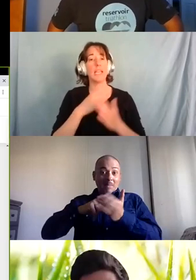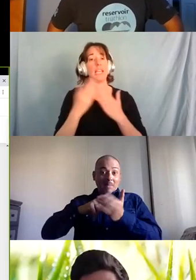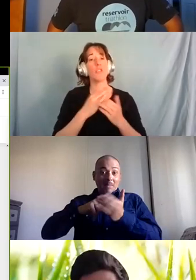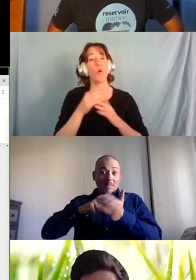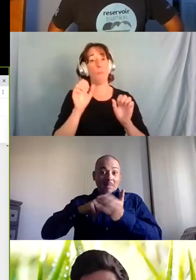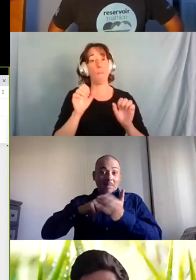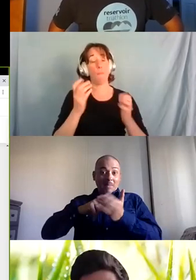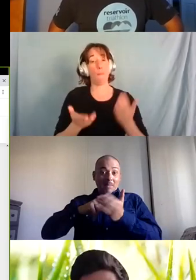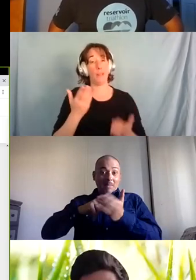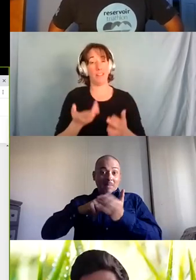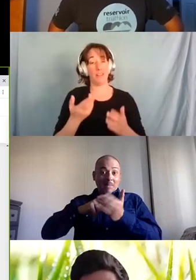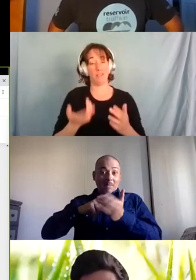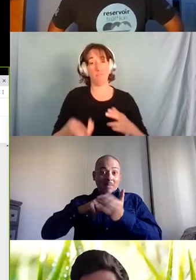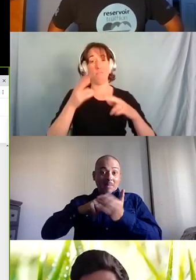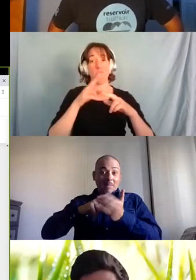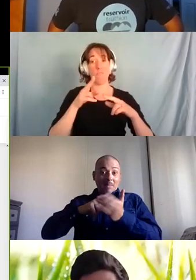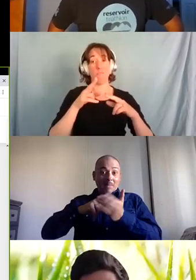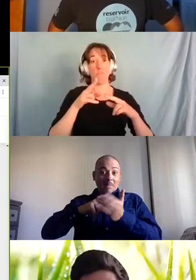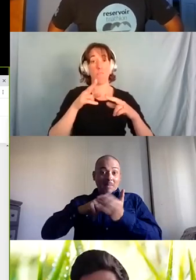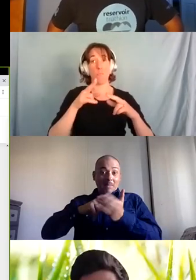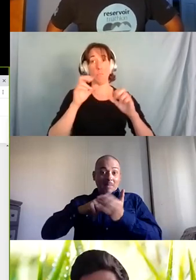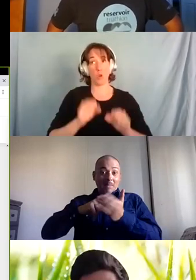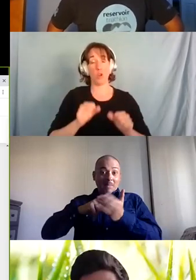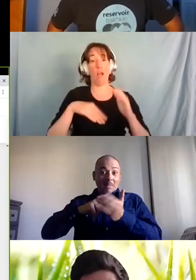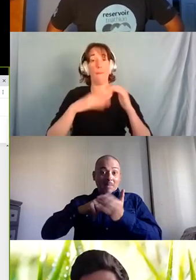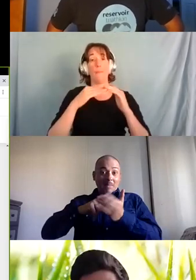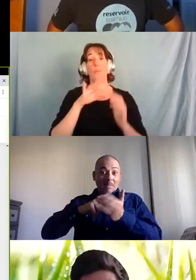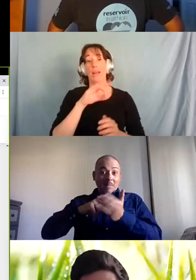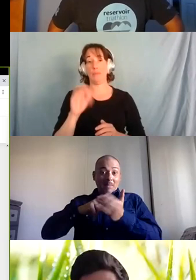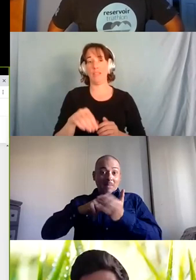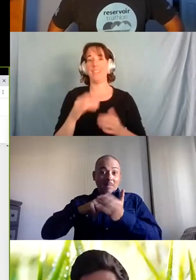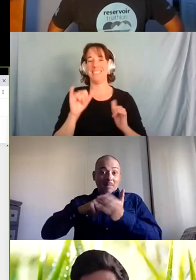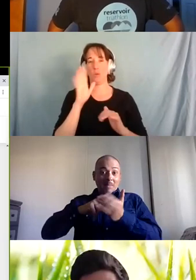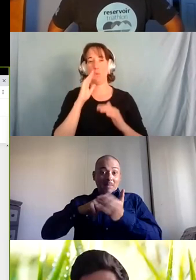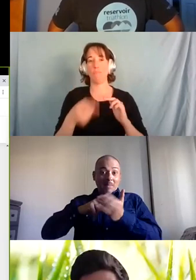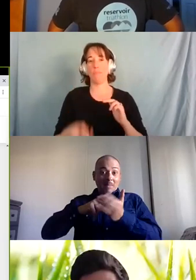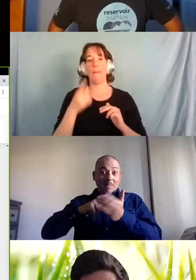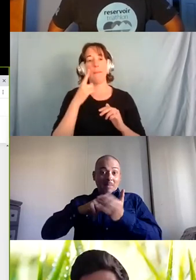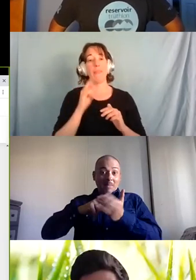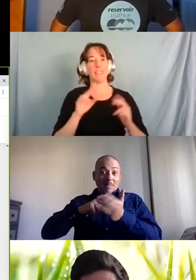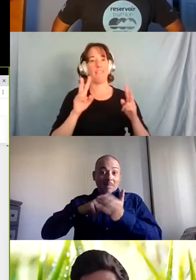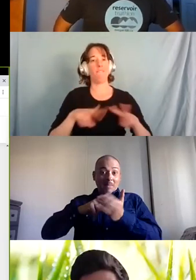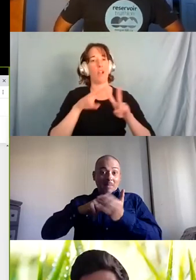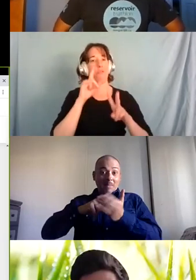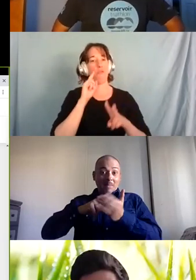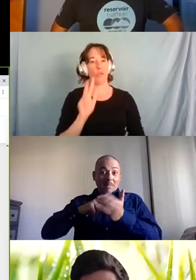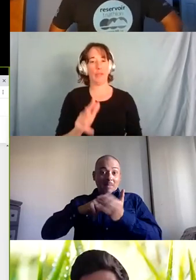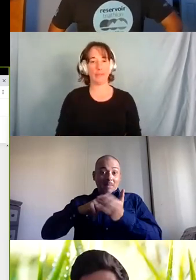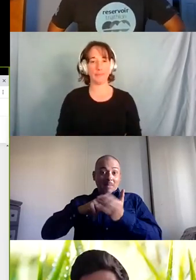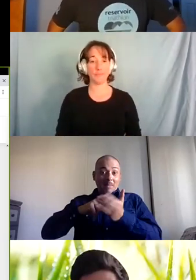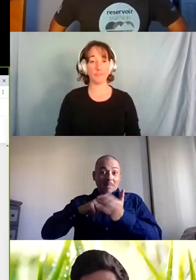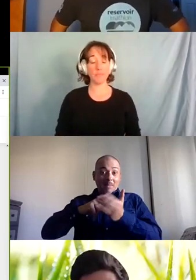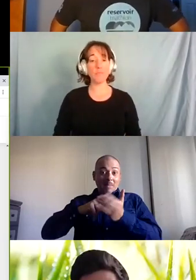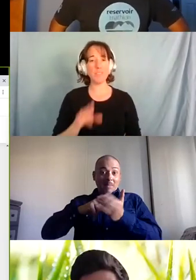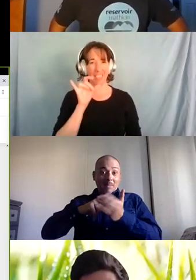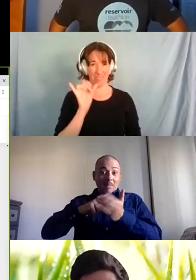down, which is the value of 3. And then once that is taken out or